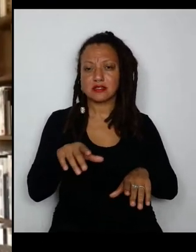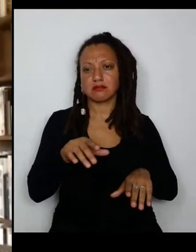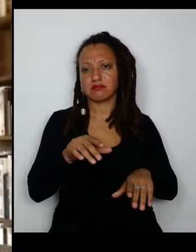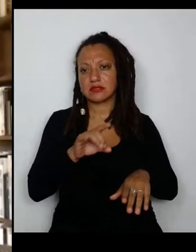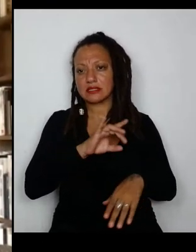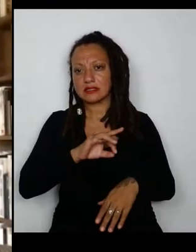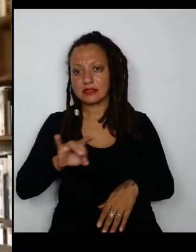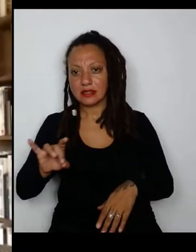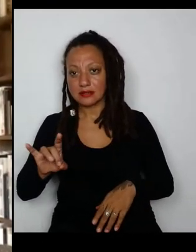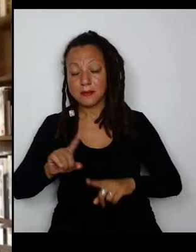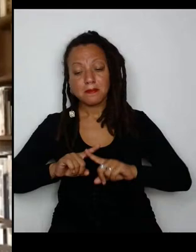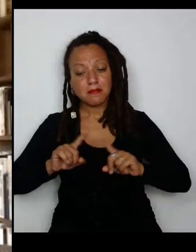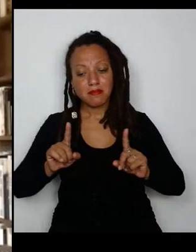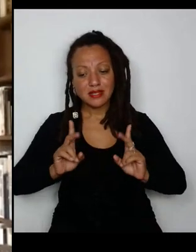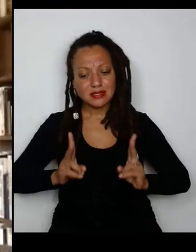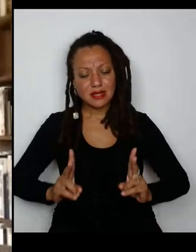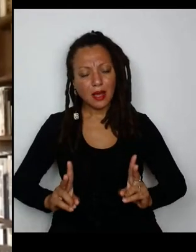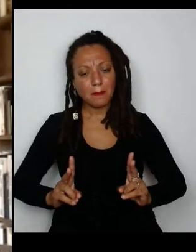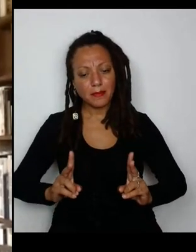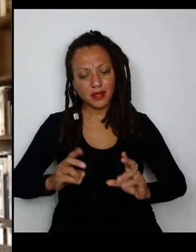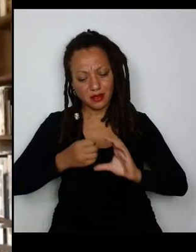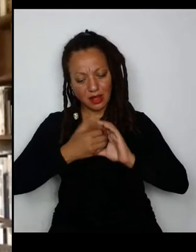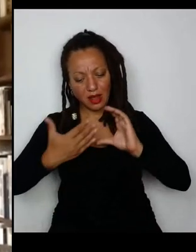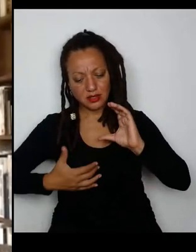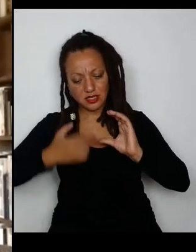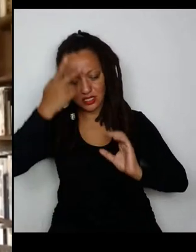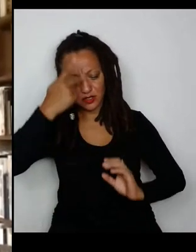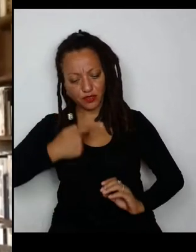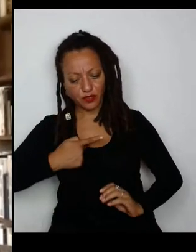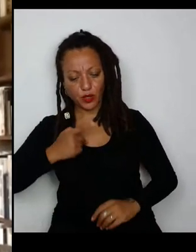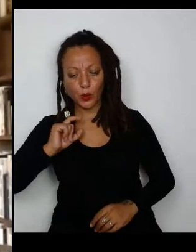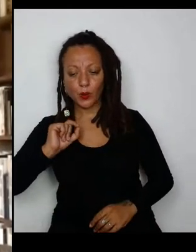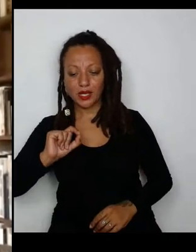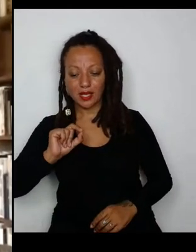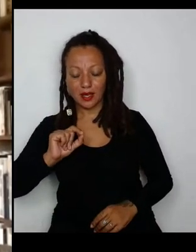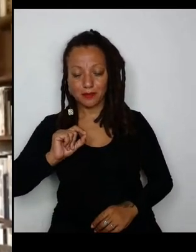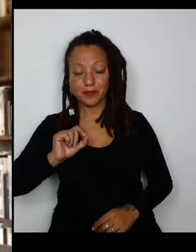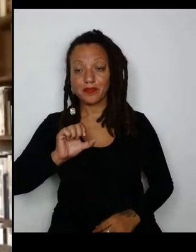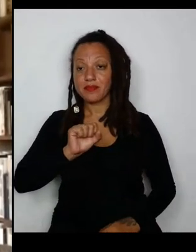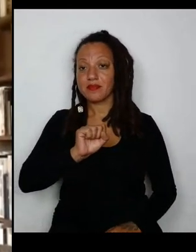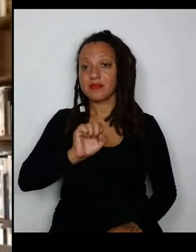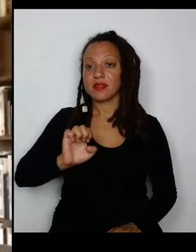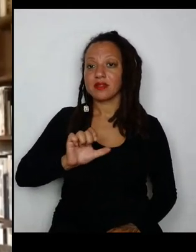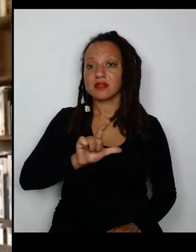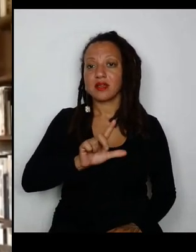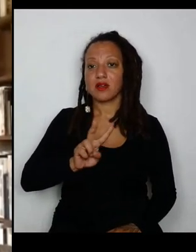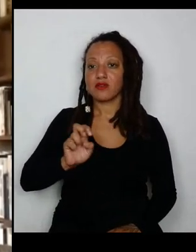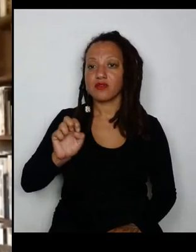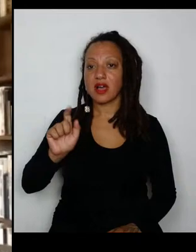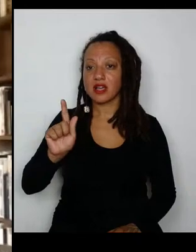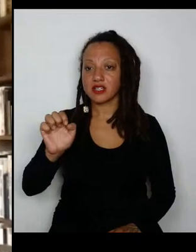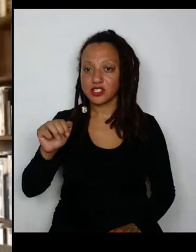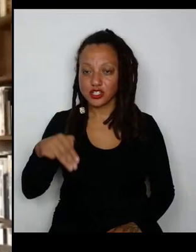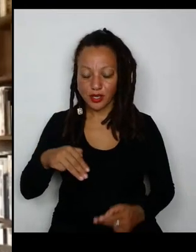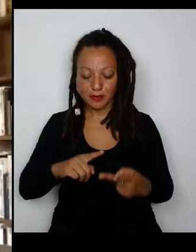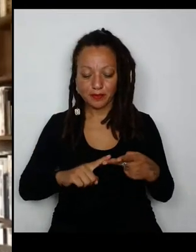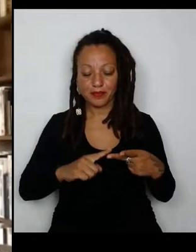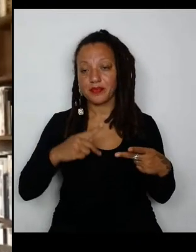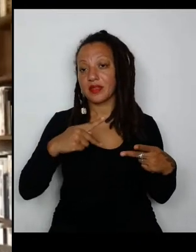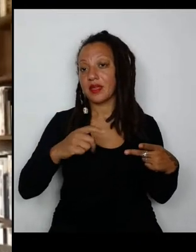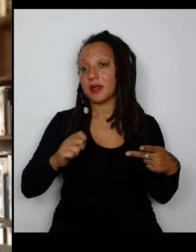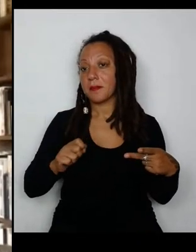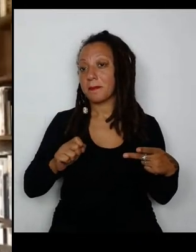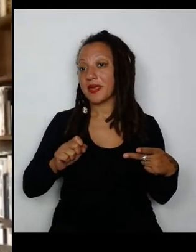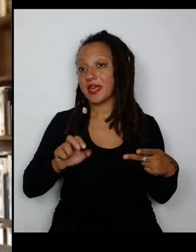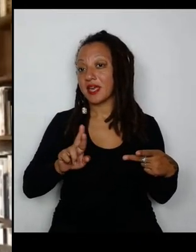savage because of the time that he spent in his childhood in in peru and that stays with him he